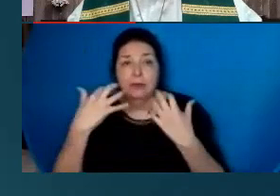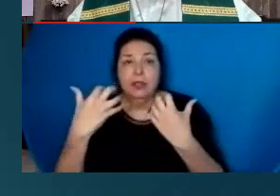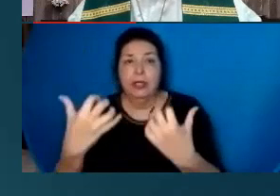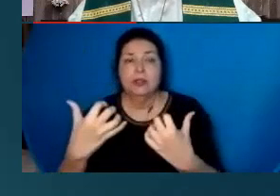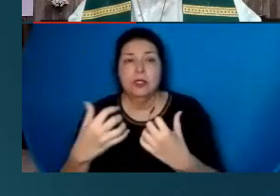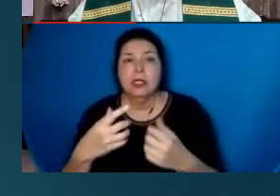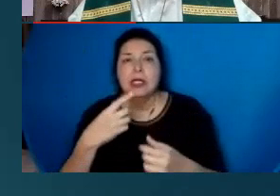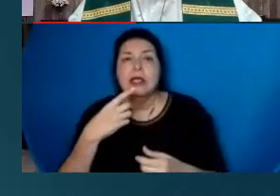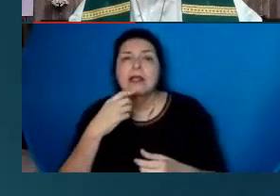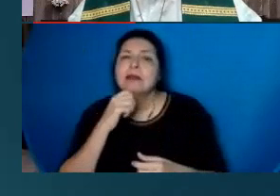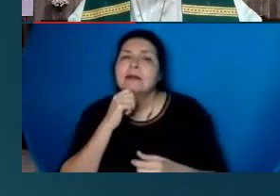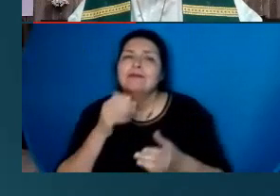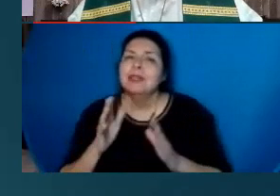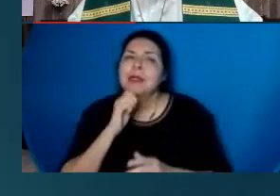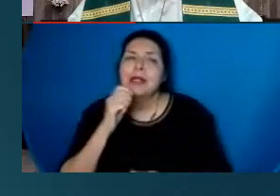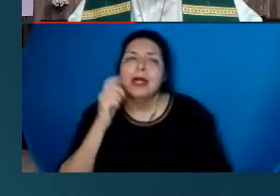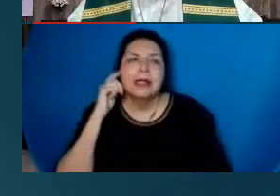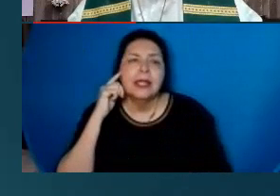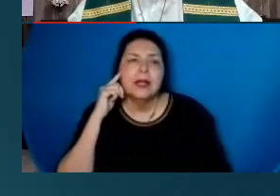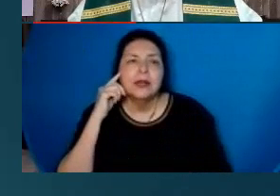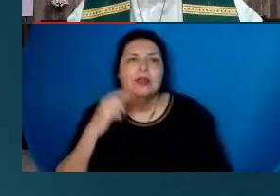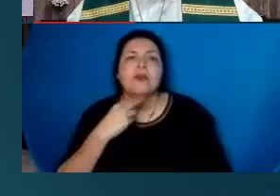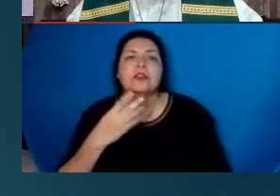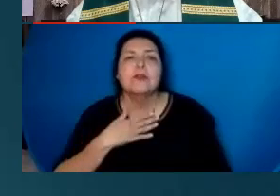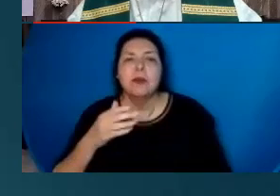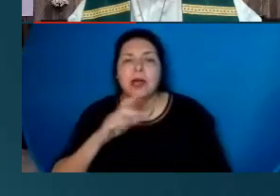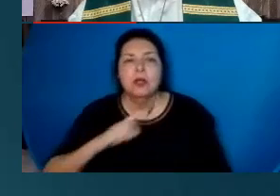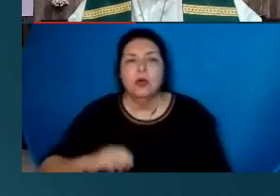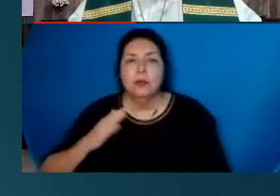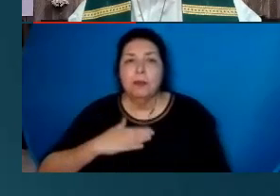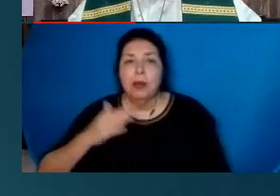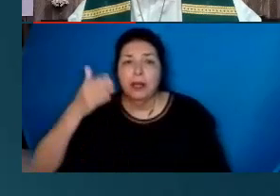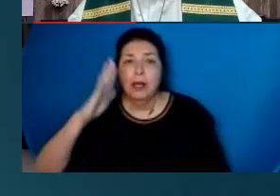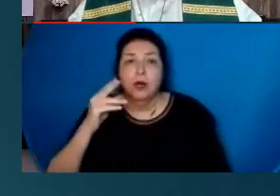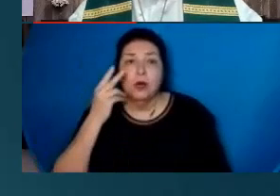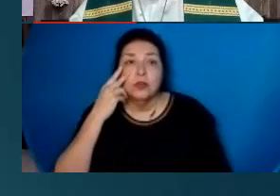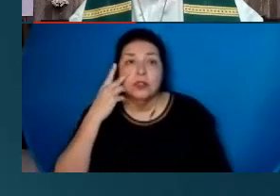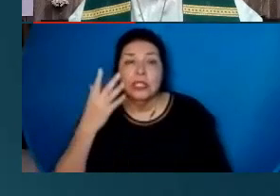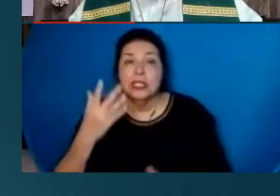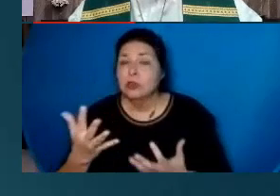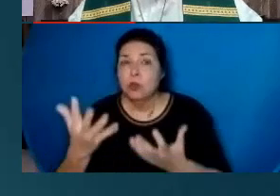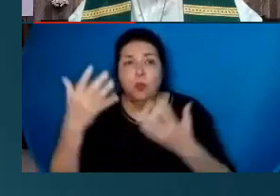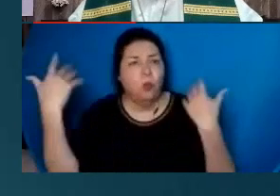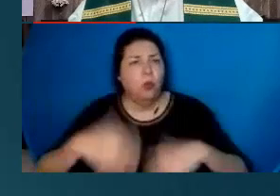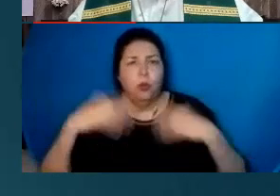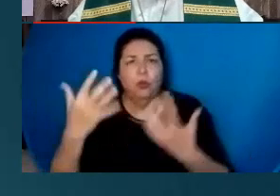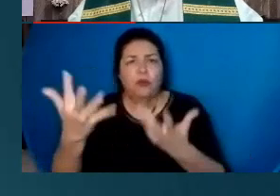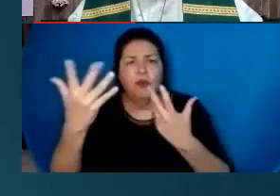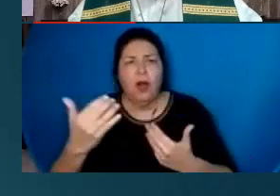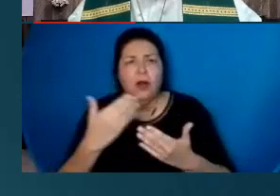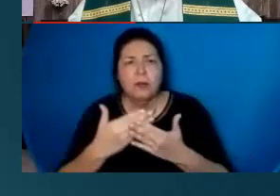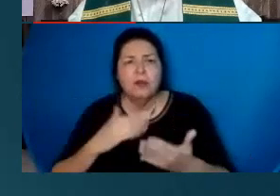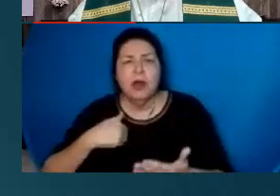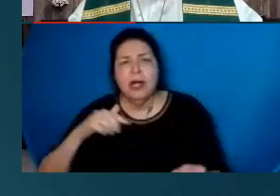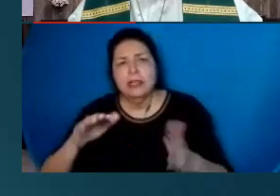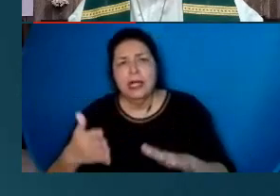not hear again the voice of the Lord my God, or see this great fire anymore, lest I die." And the Lord said